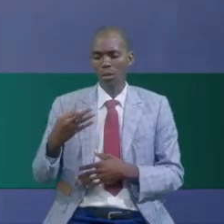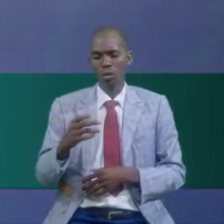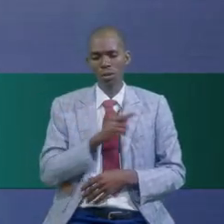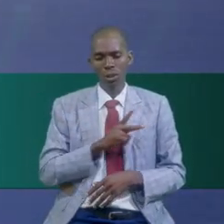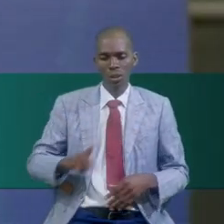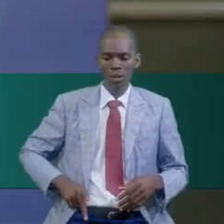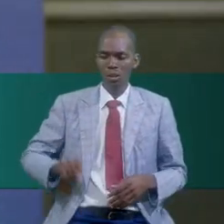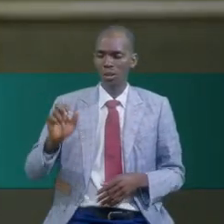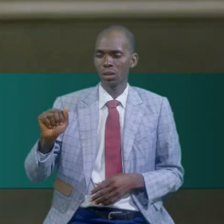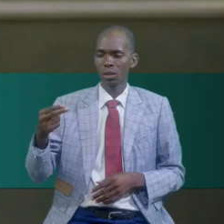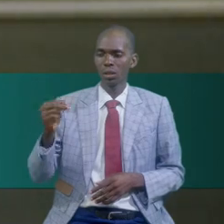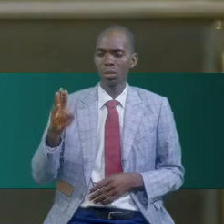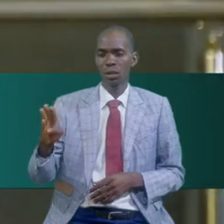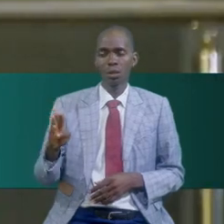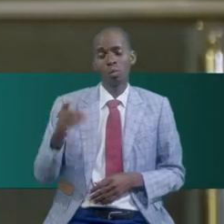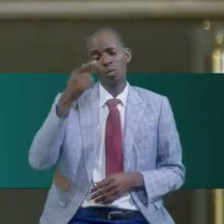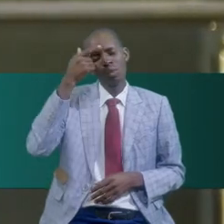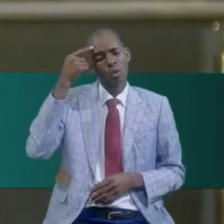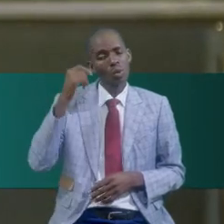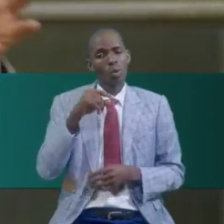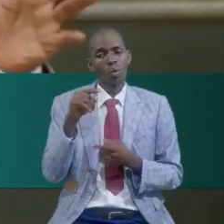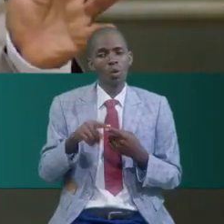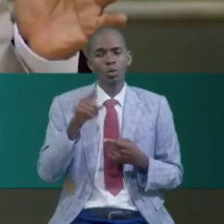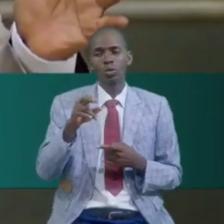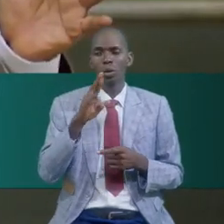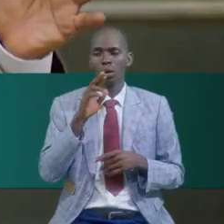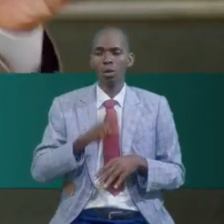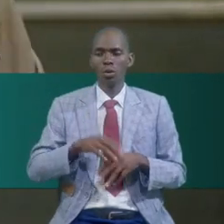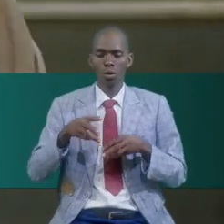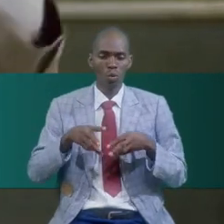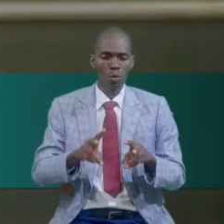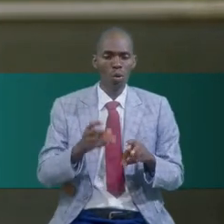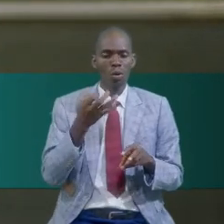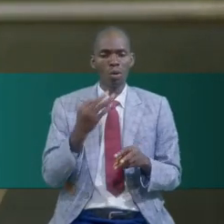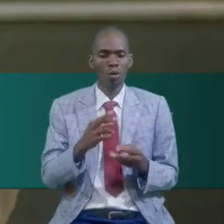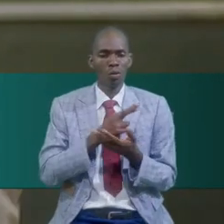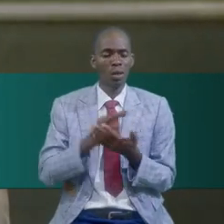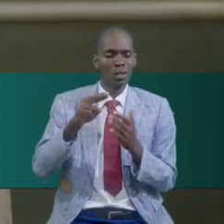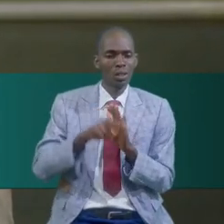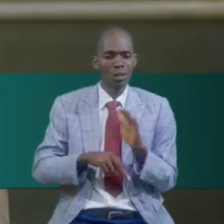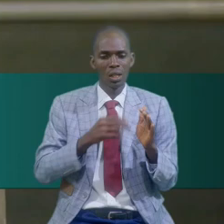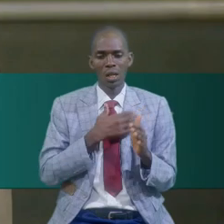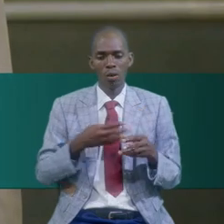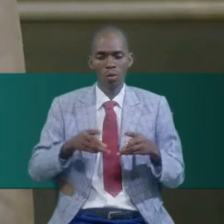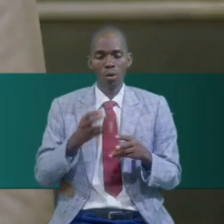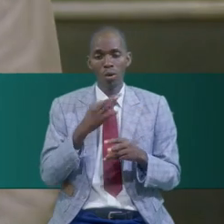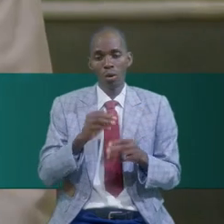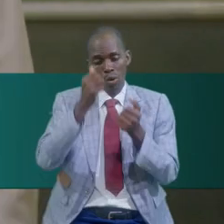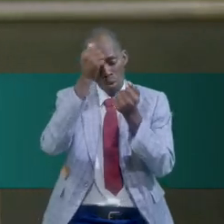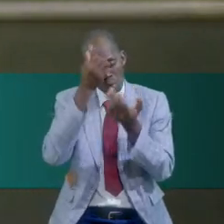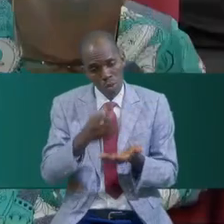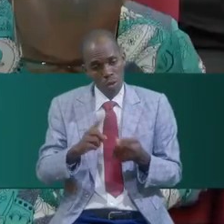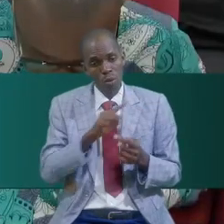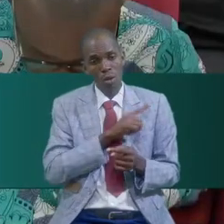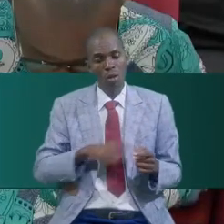path of right, righteousness, and in the path of obedience to the Lord, nothing can touch